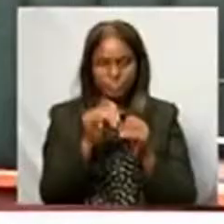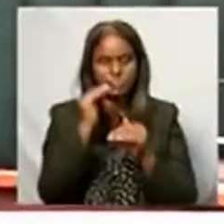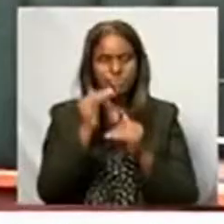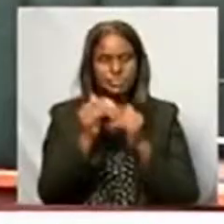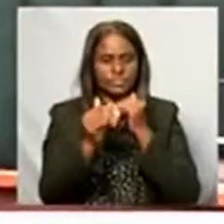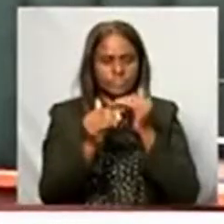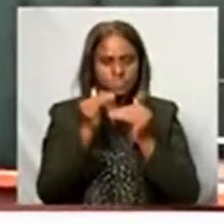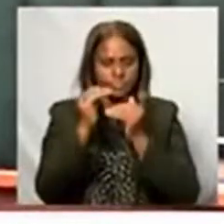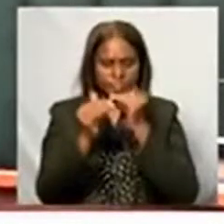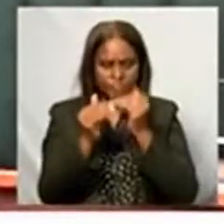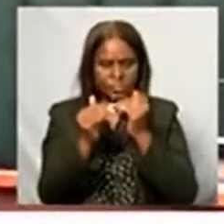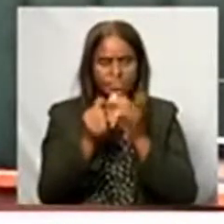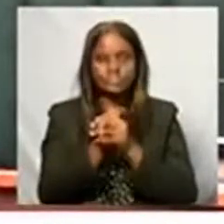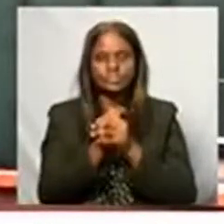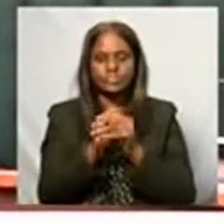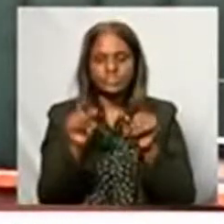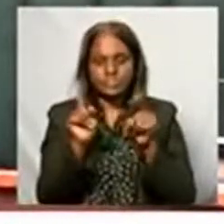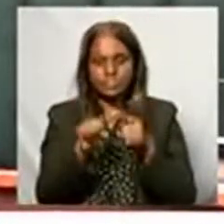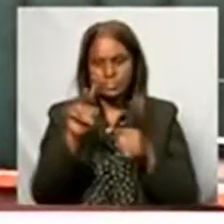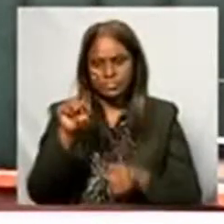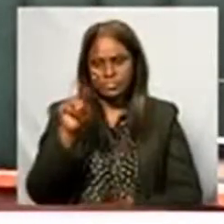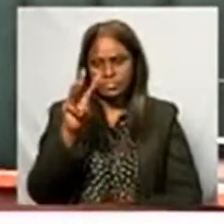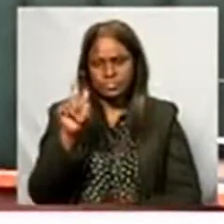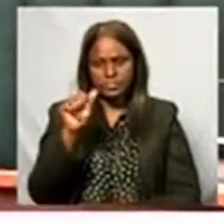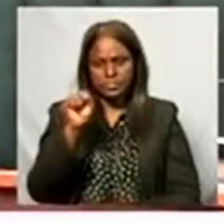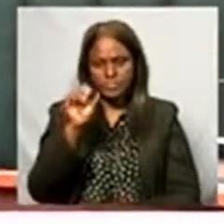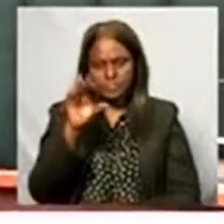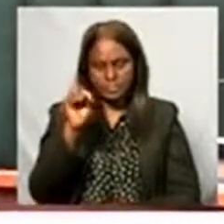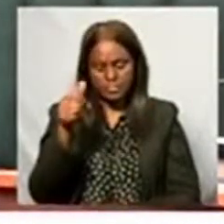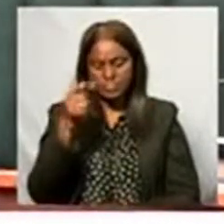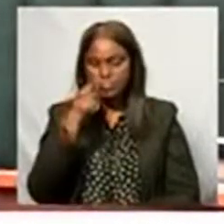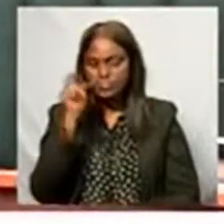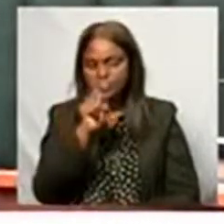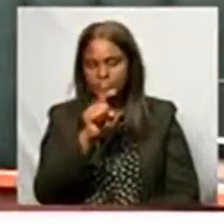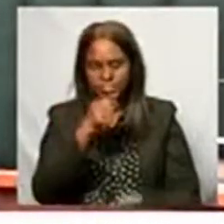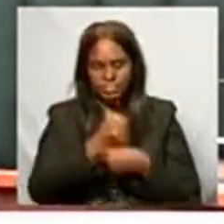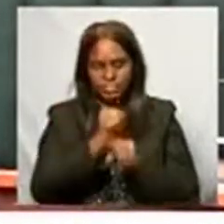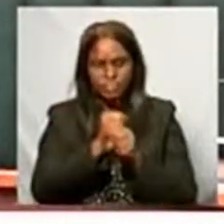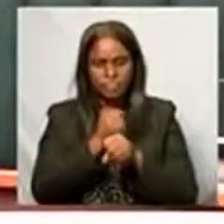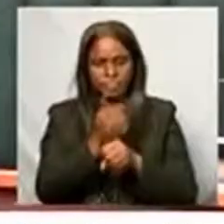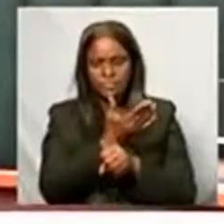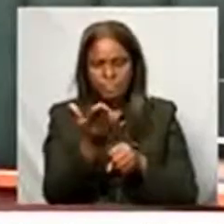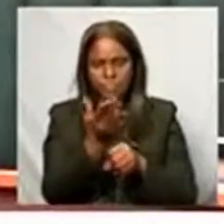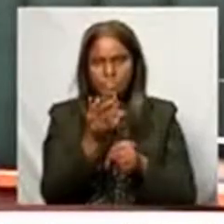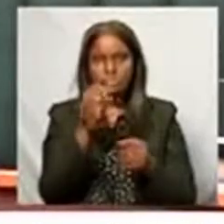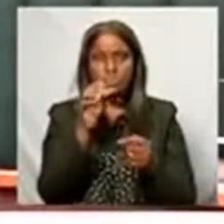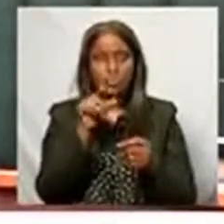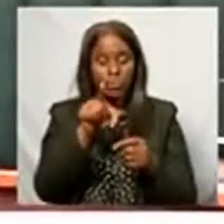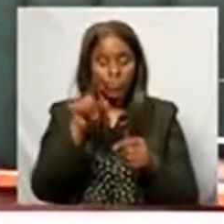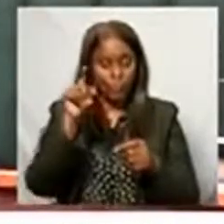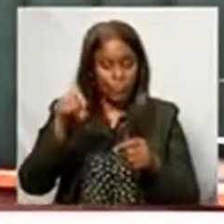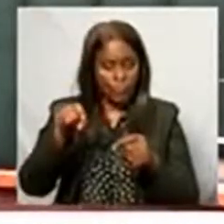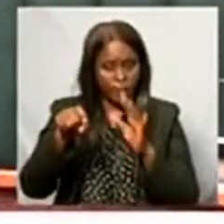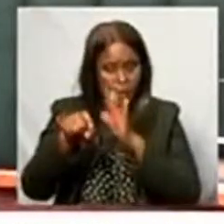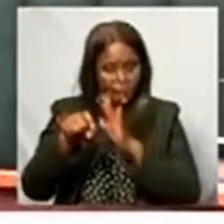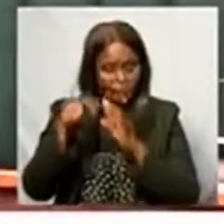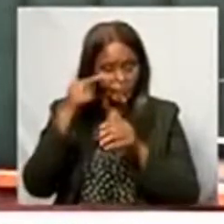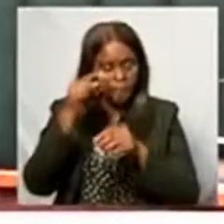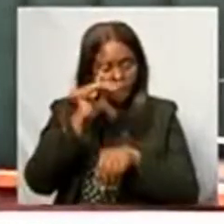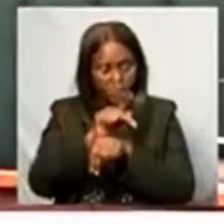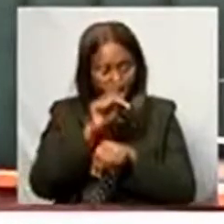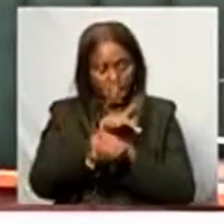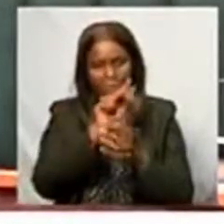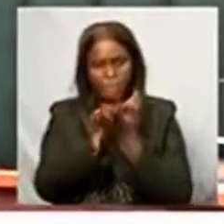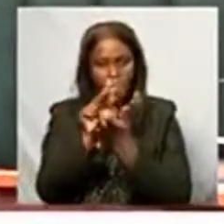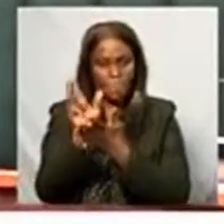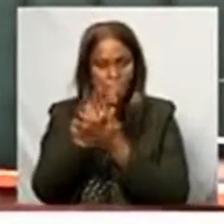stages. NWASCO has been directed to enforce this as a mandatory requirement for project